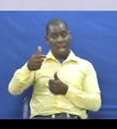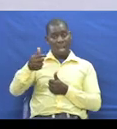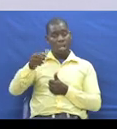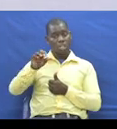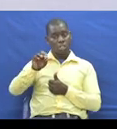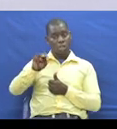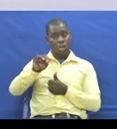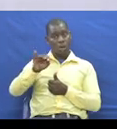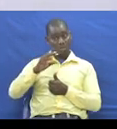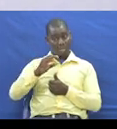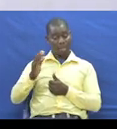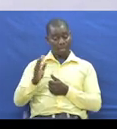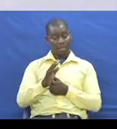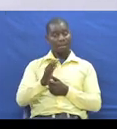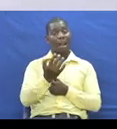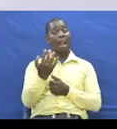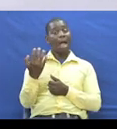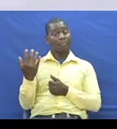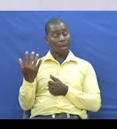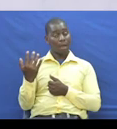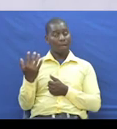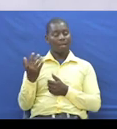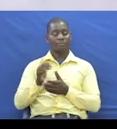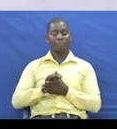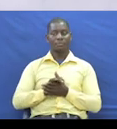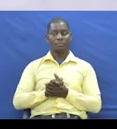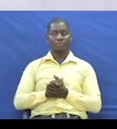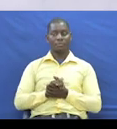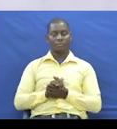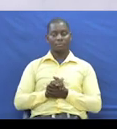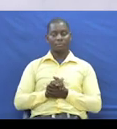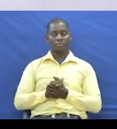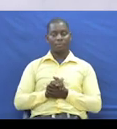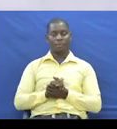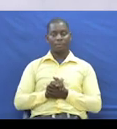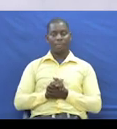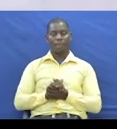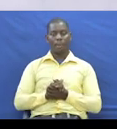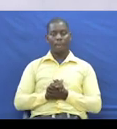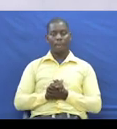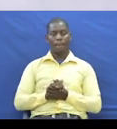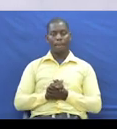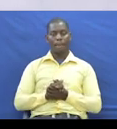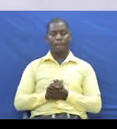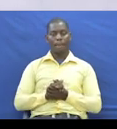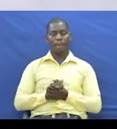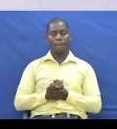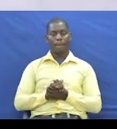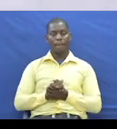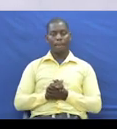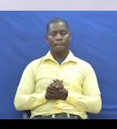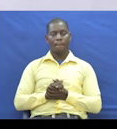on the atomic number, to the atomic number. It depends to the atomic